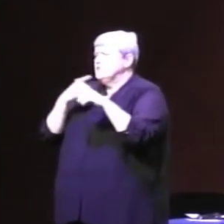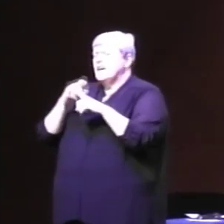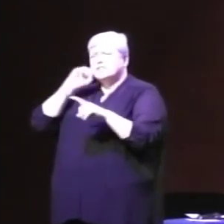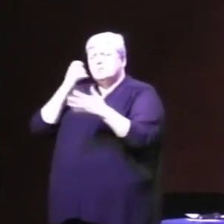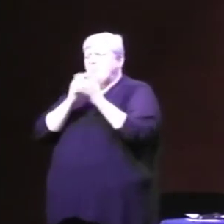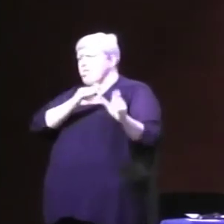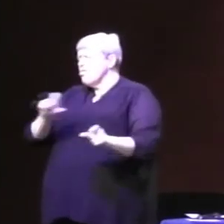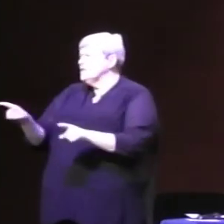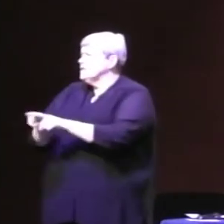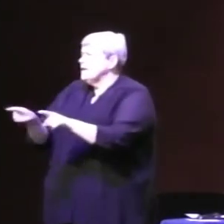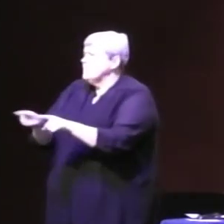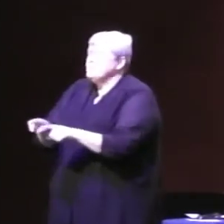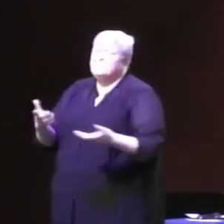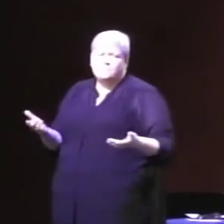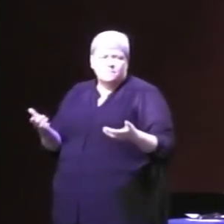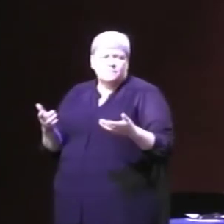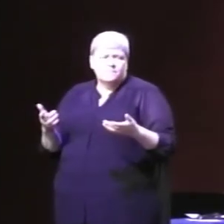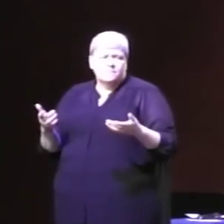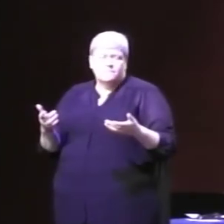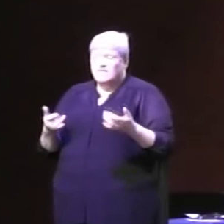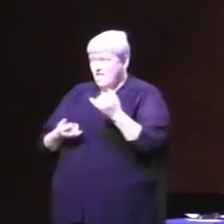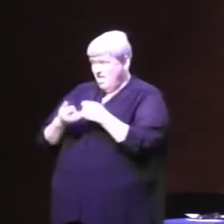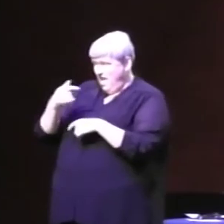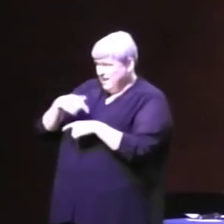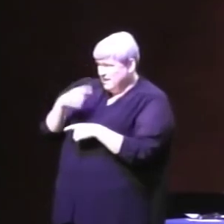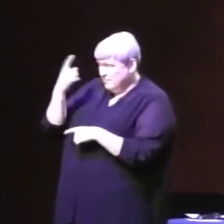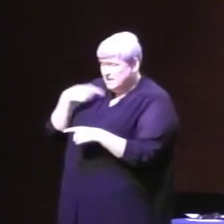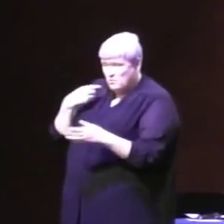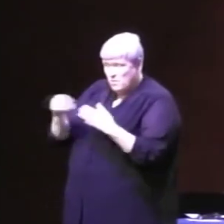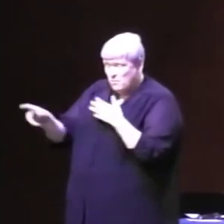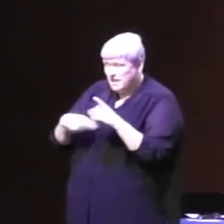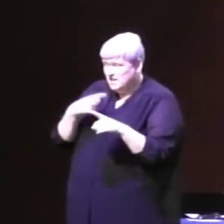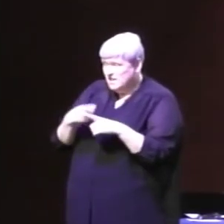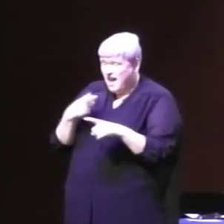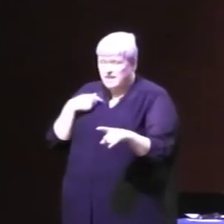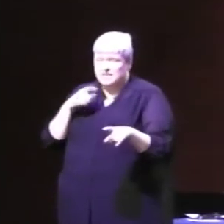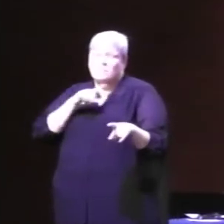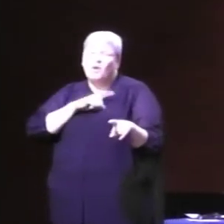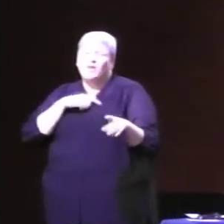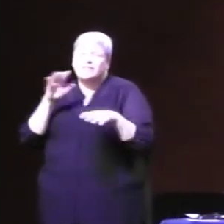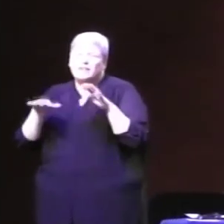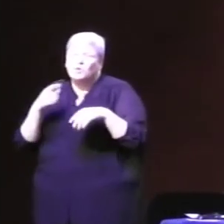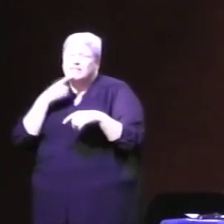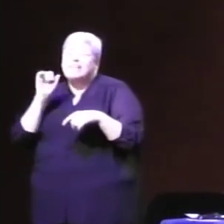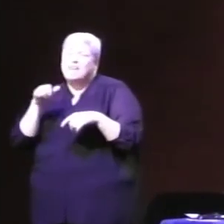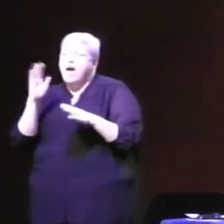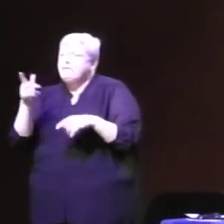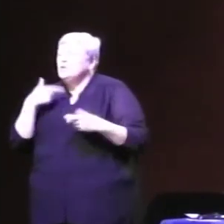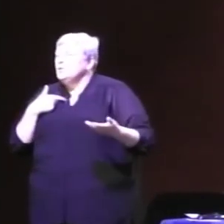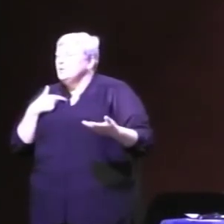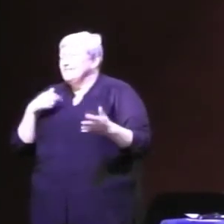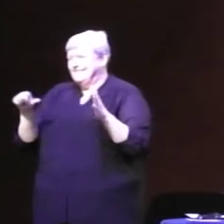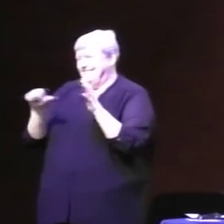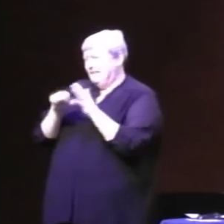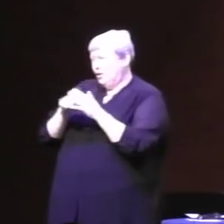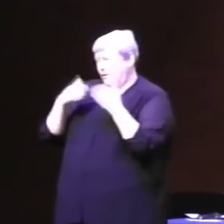after moves to the regional centres. When was the last time that someone paid their tax bill solely because a computer told them to? It's hard enough to get the rich